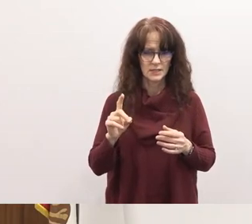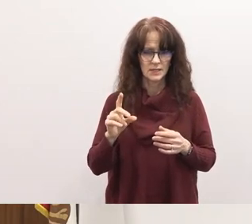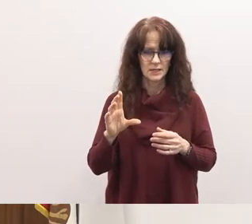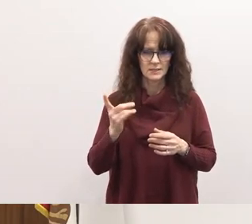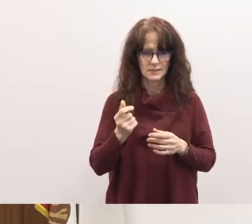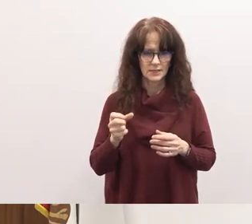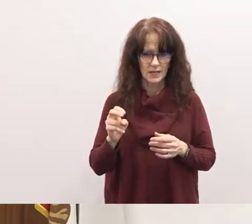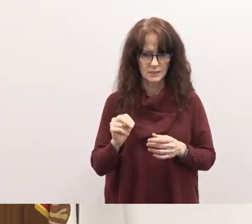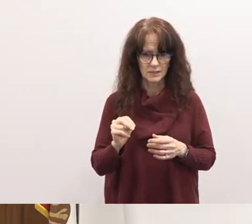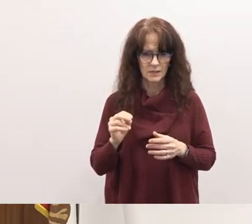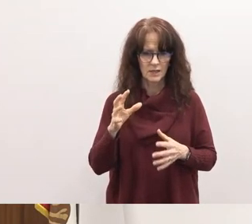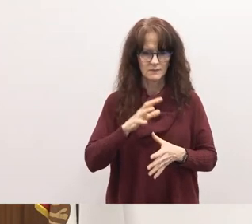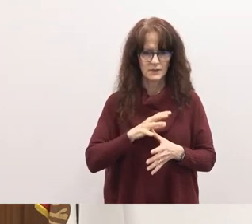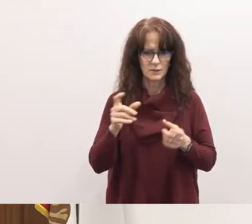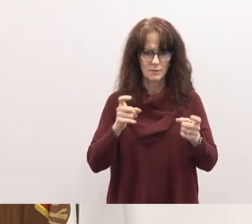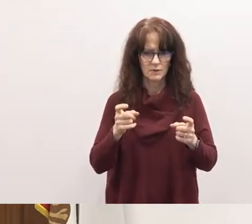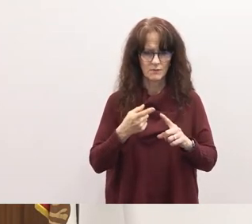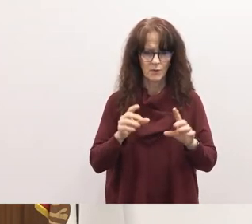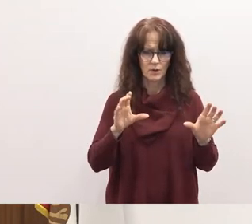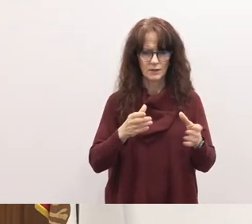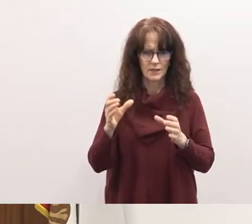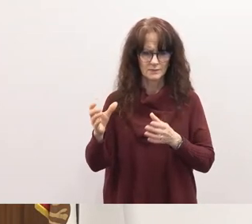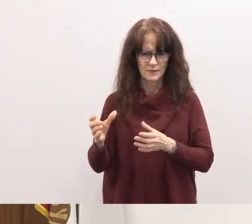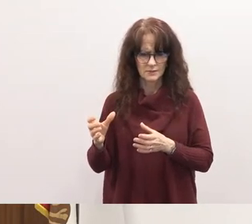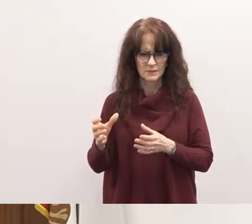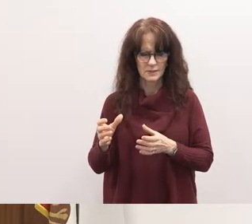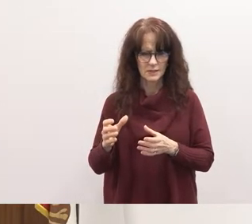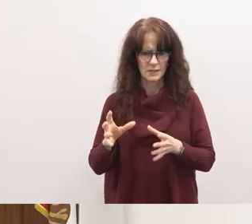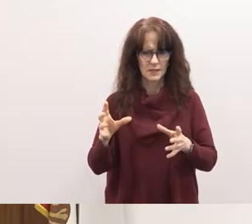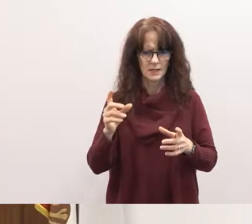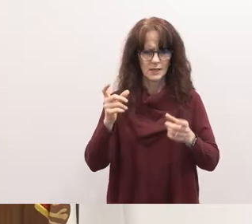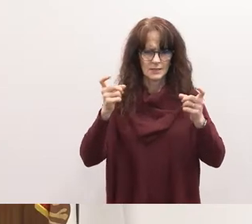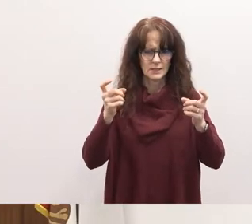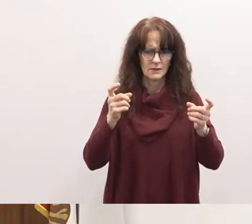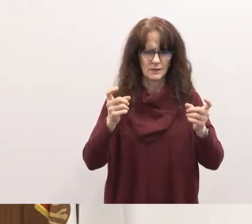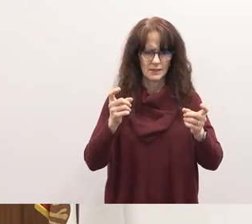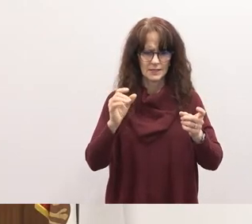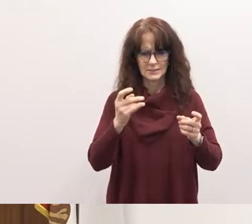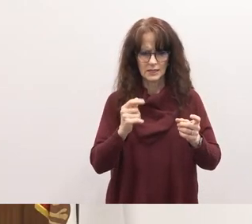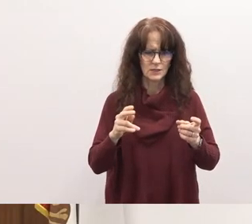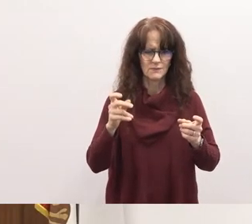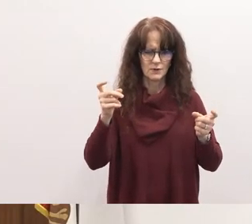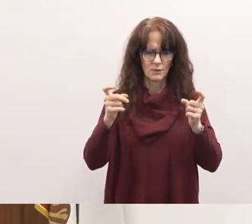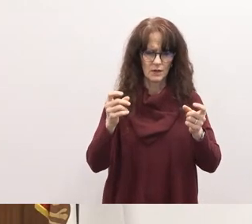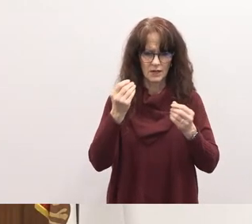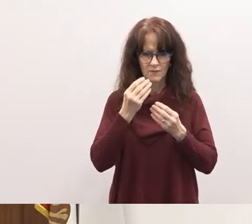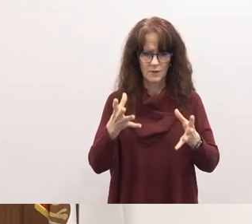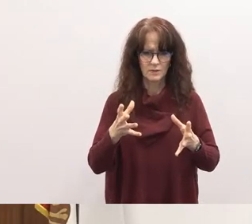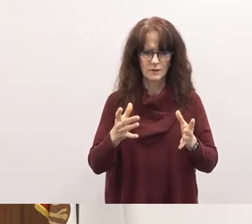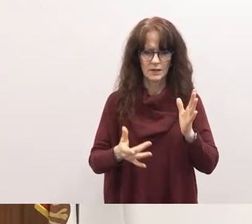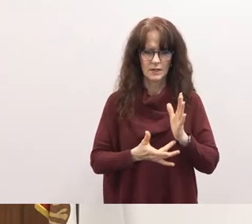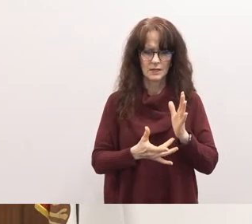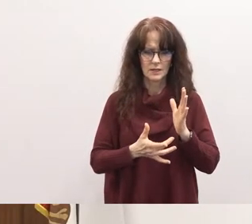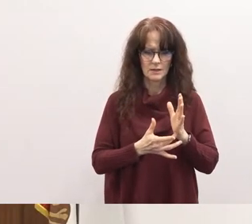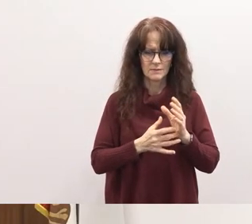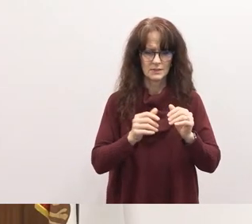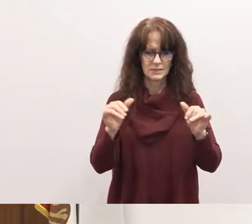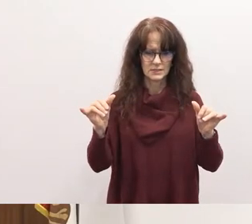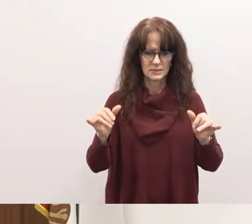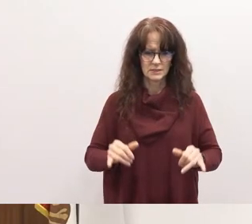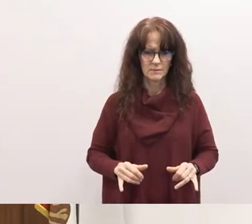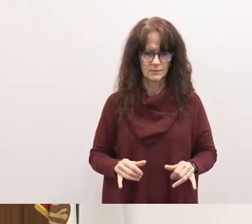designation of senior management for the classification of executive director, information and technology